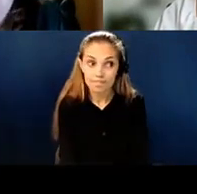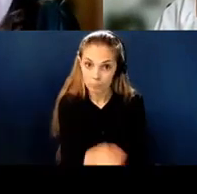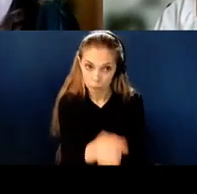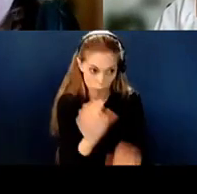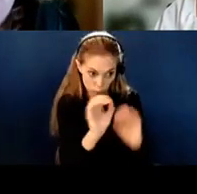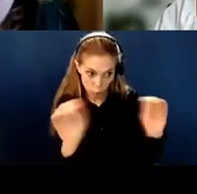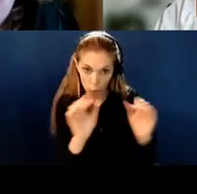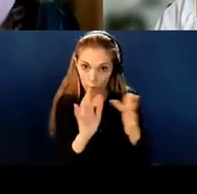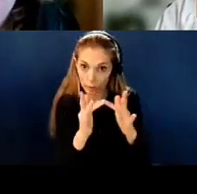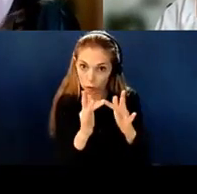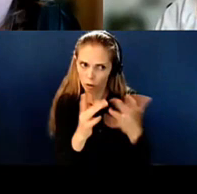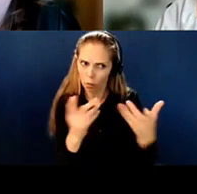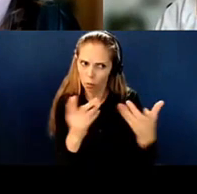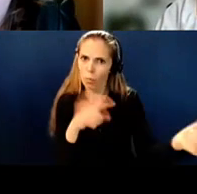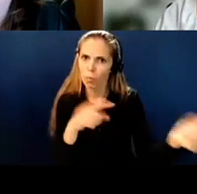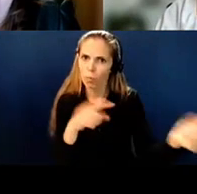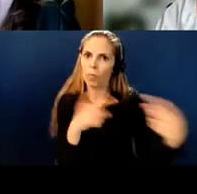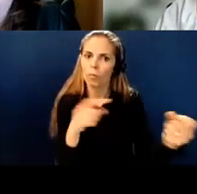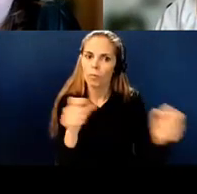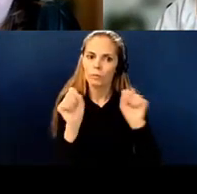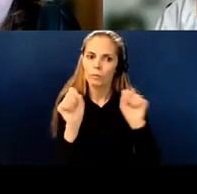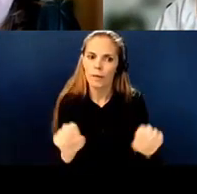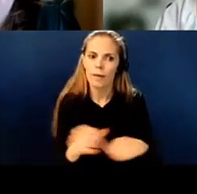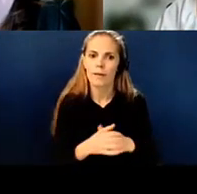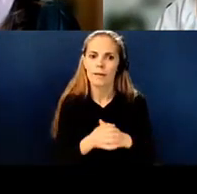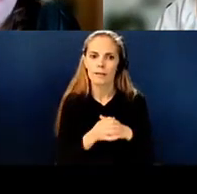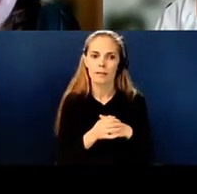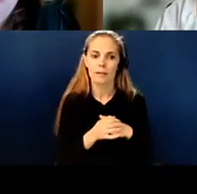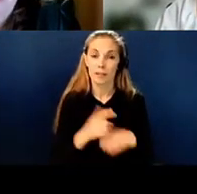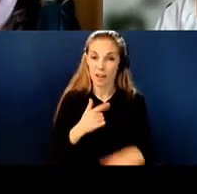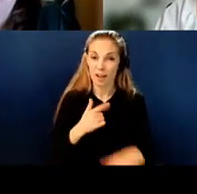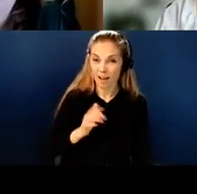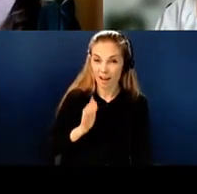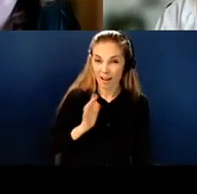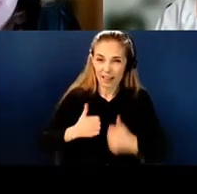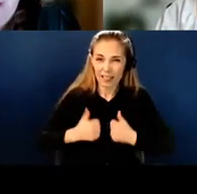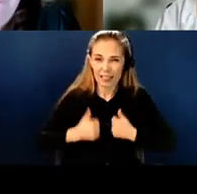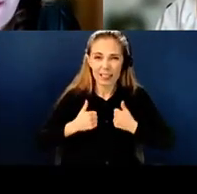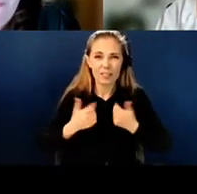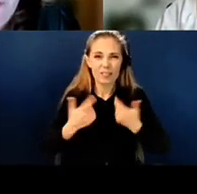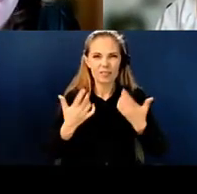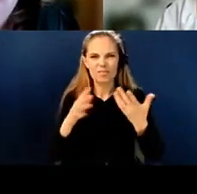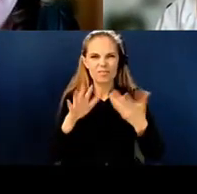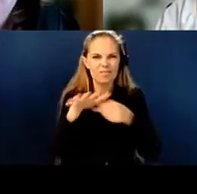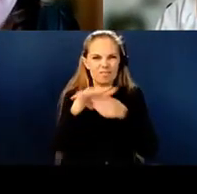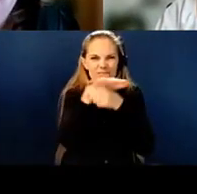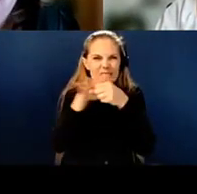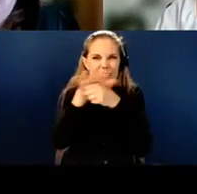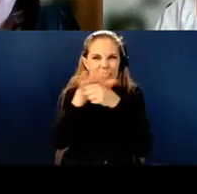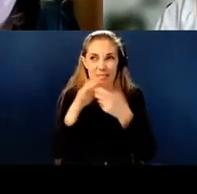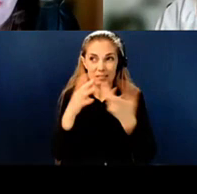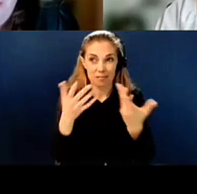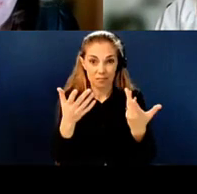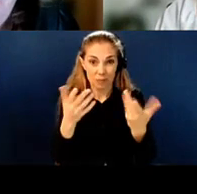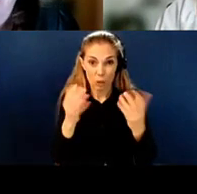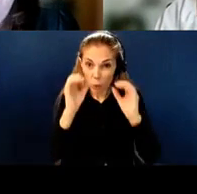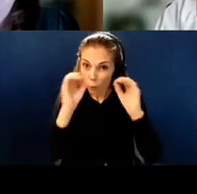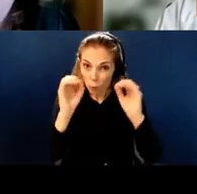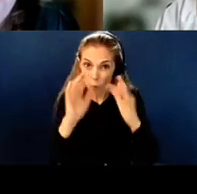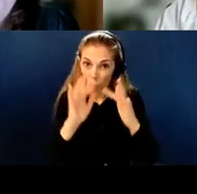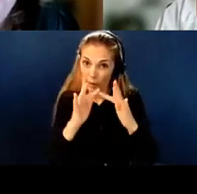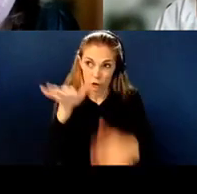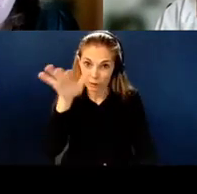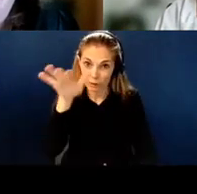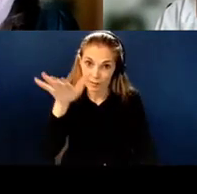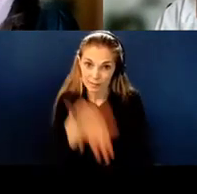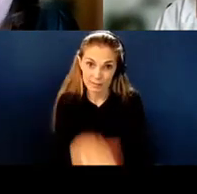Where I live in Renfrew County, there are areas where internet is not really available. Not that long ago, I think